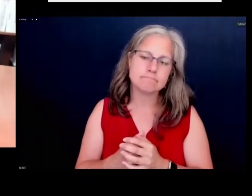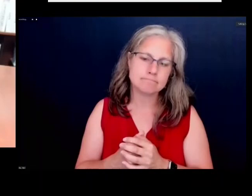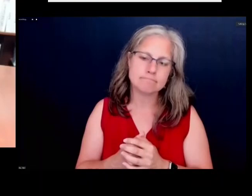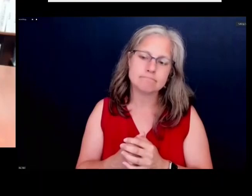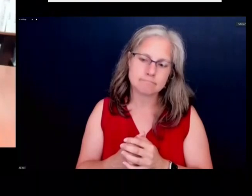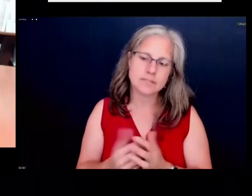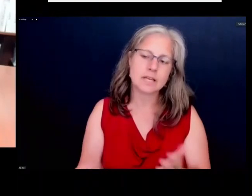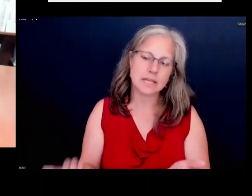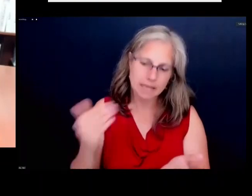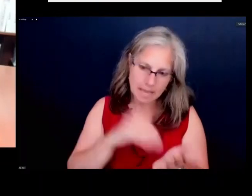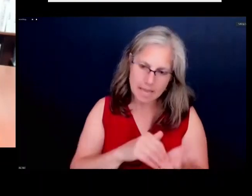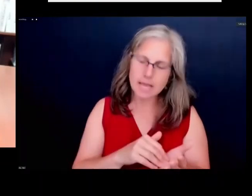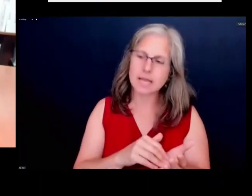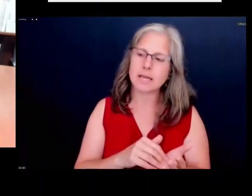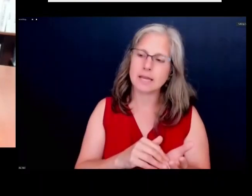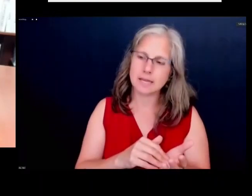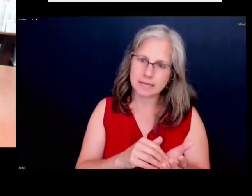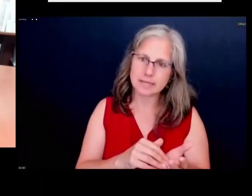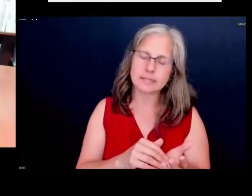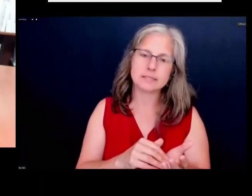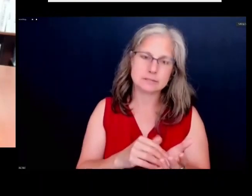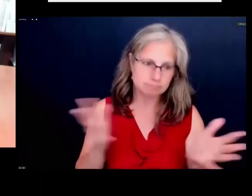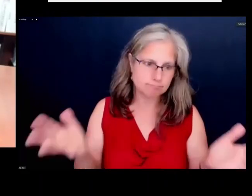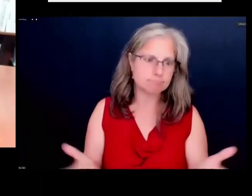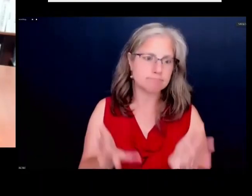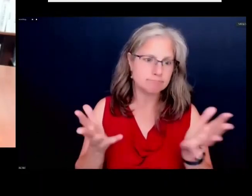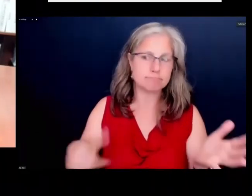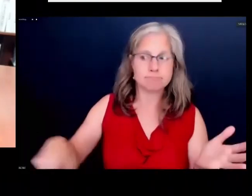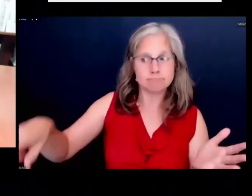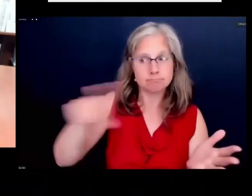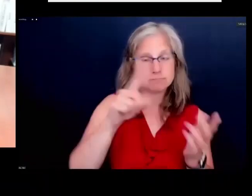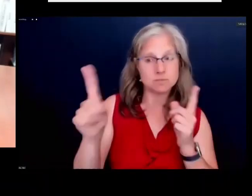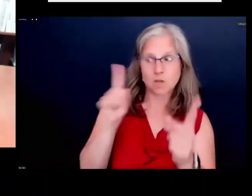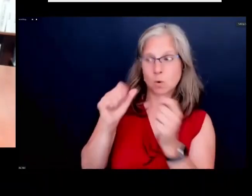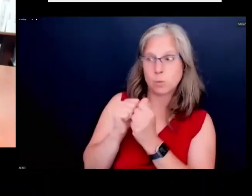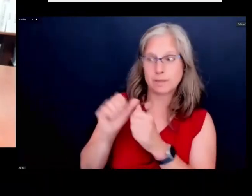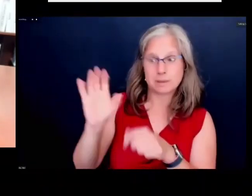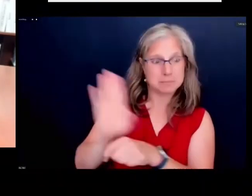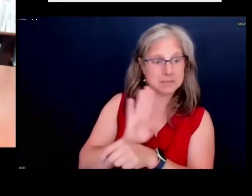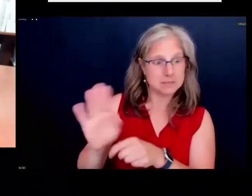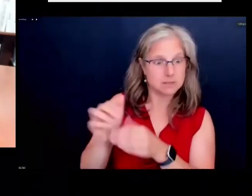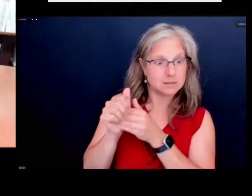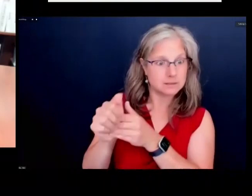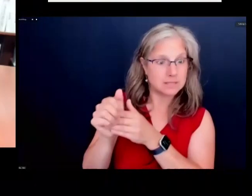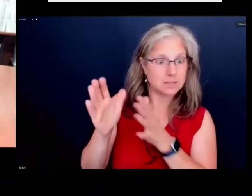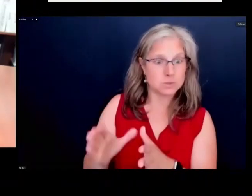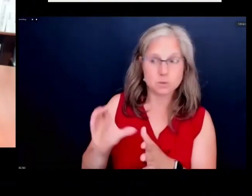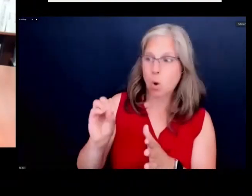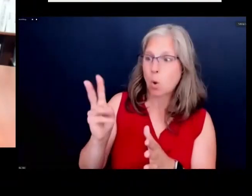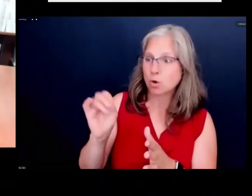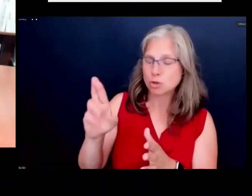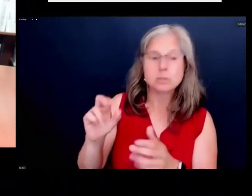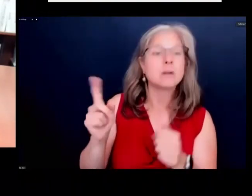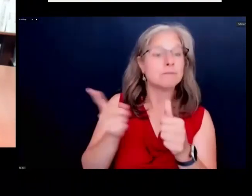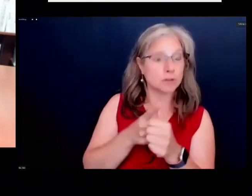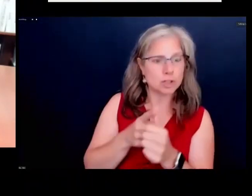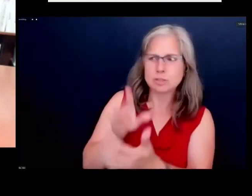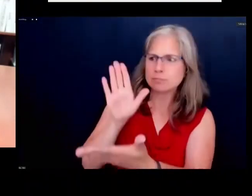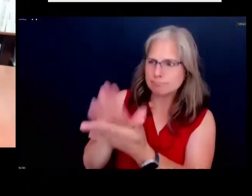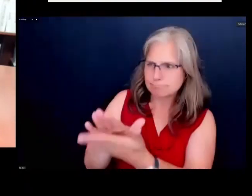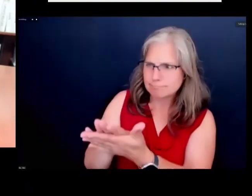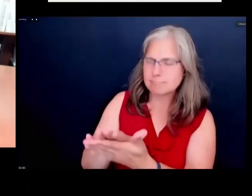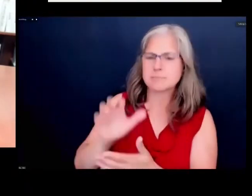again really want to talk to those business owners And really, for example,